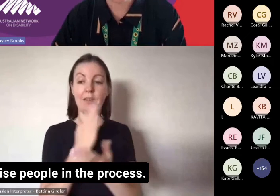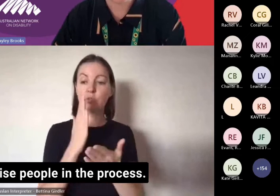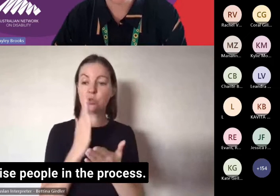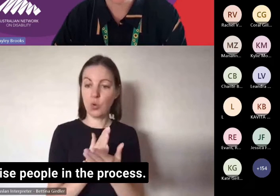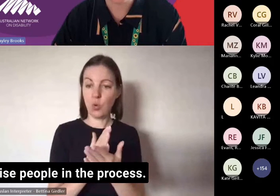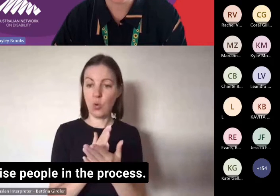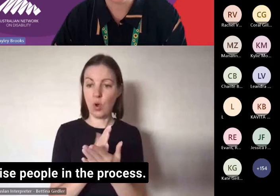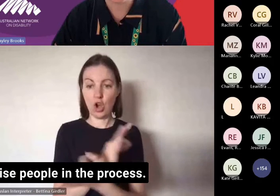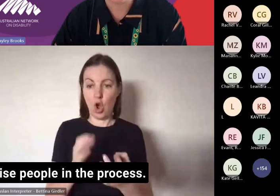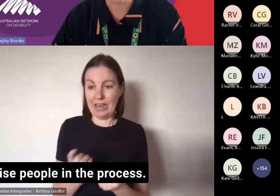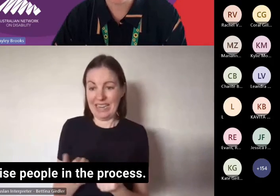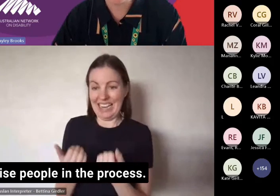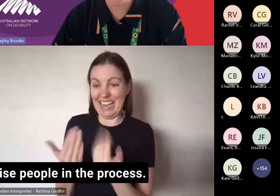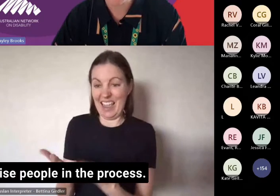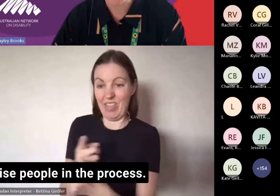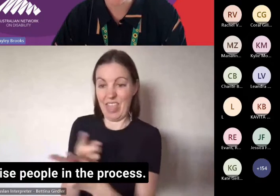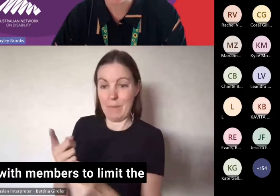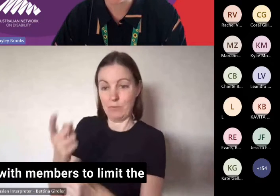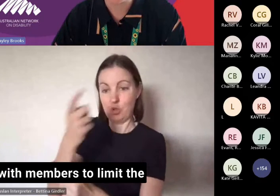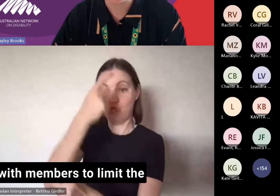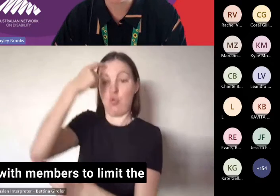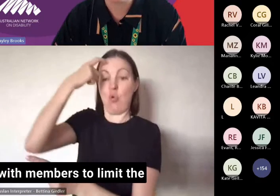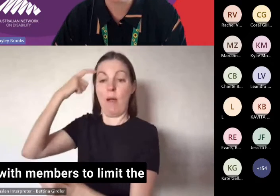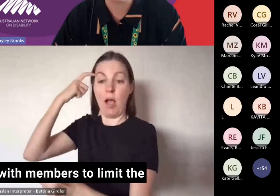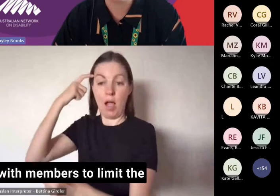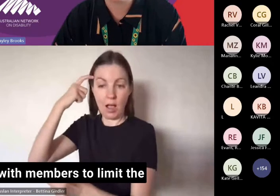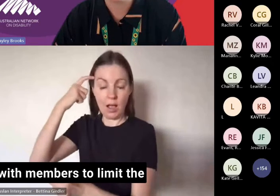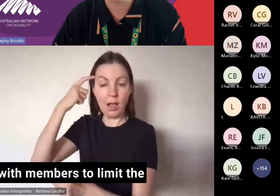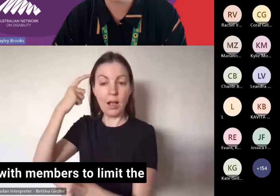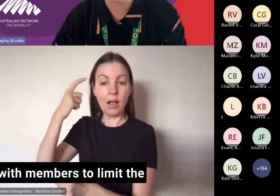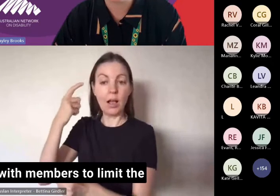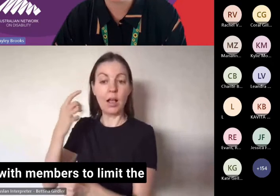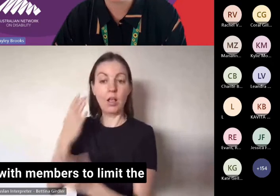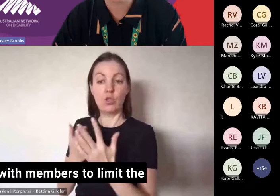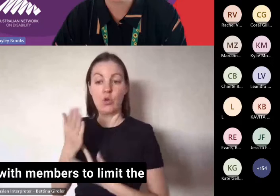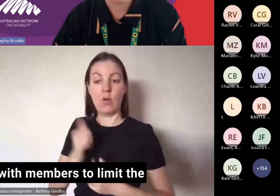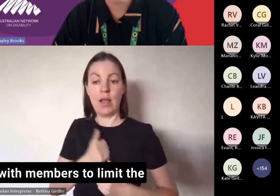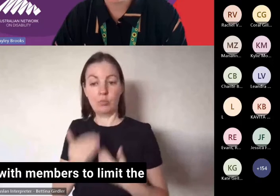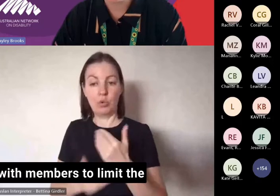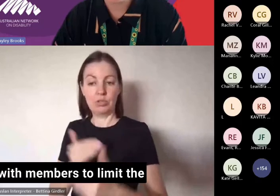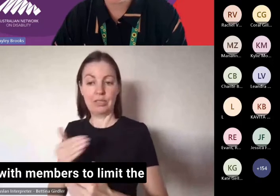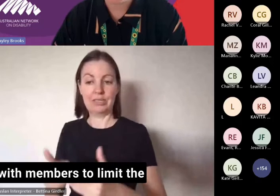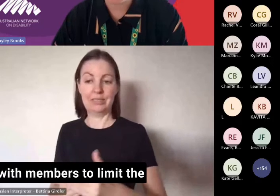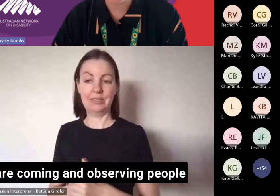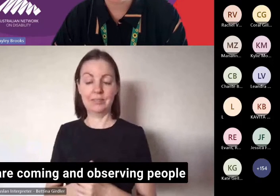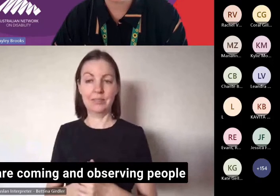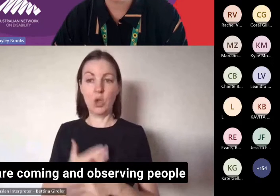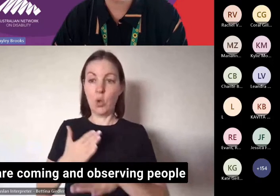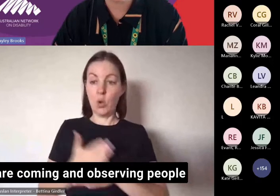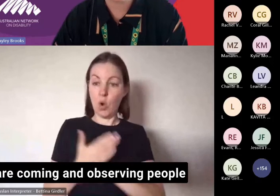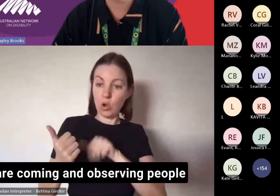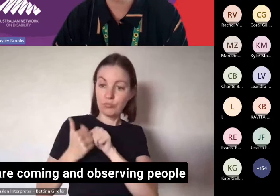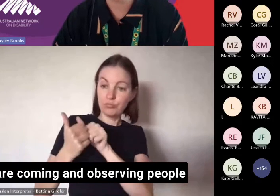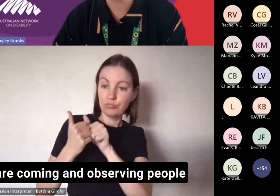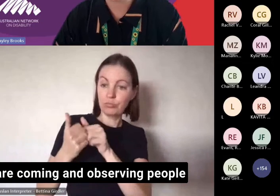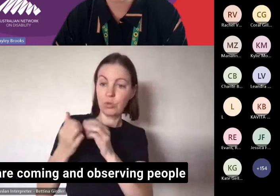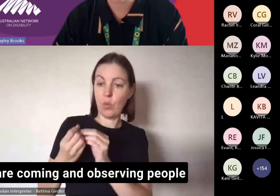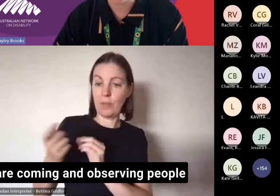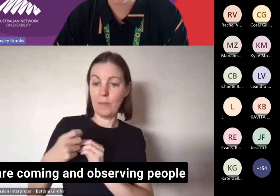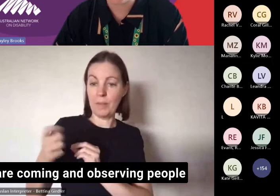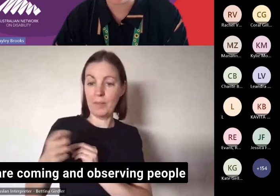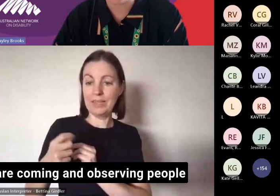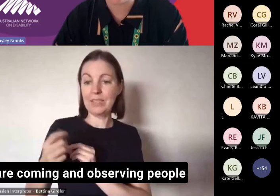don't traumatise people in the process. So we will work with members to limit the amount of people who are coming